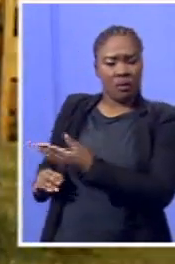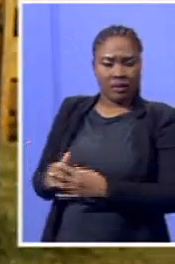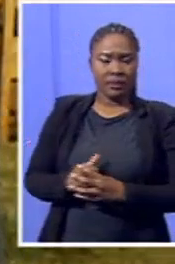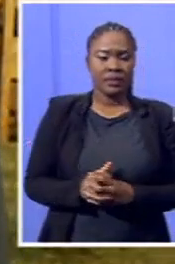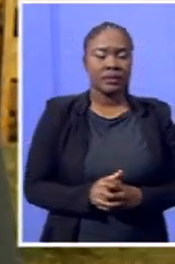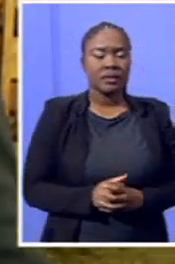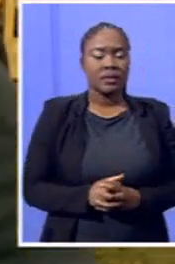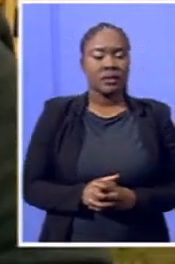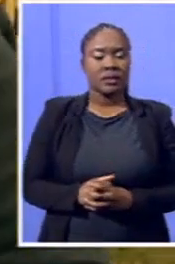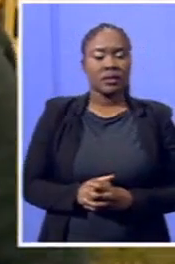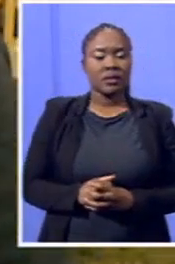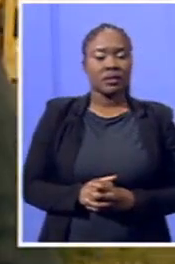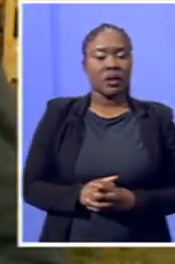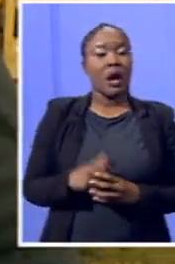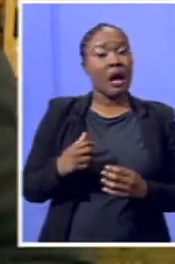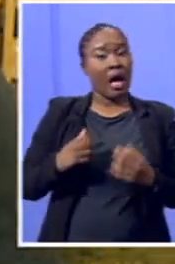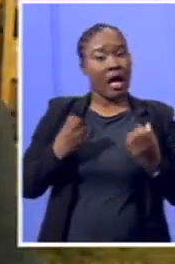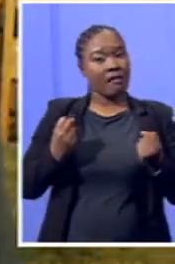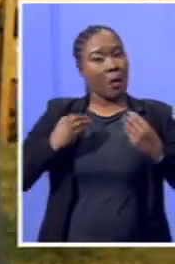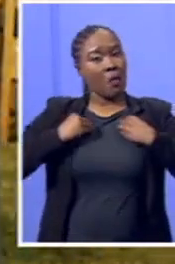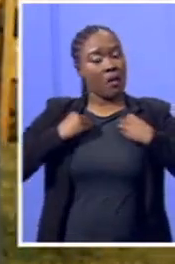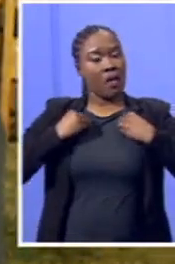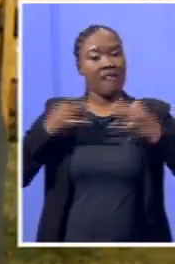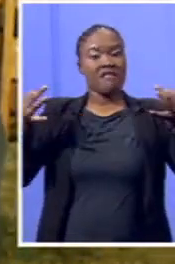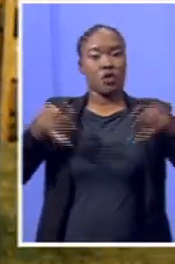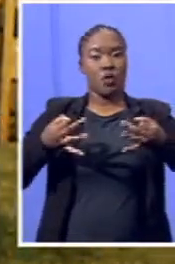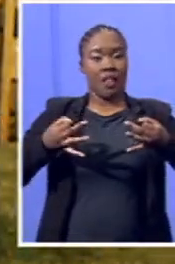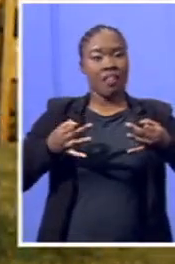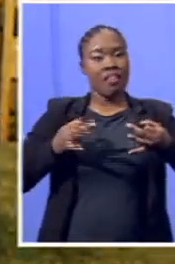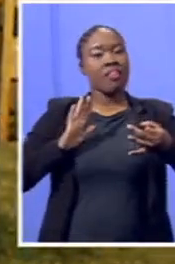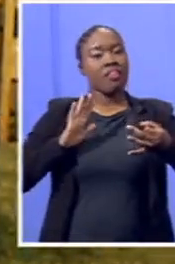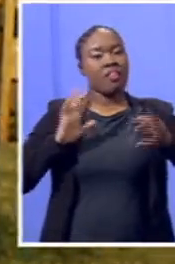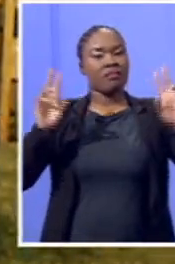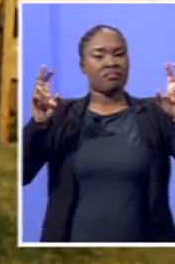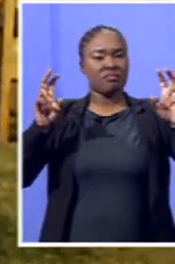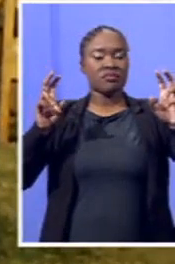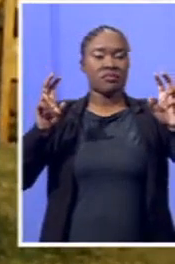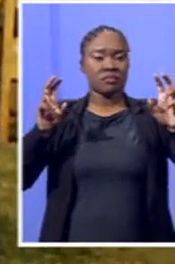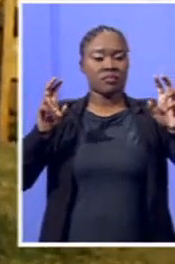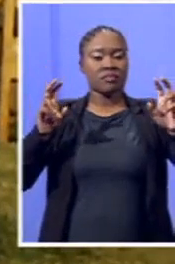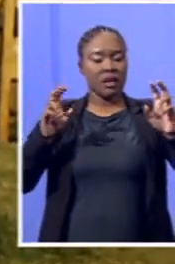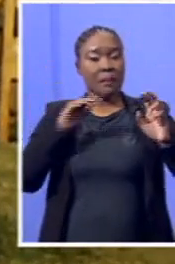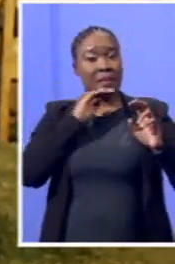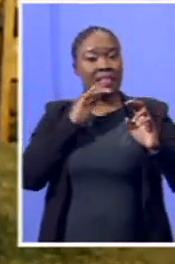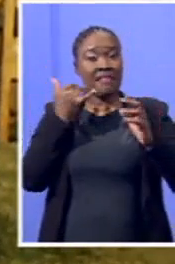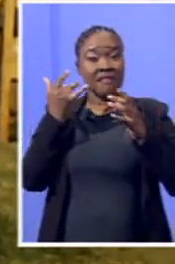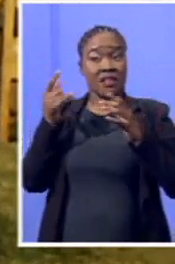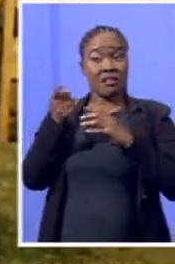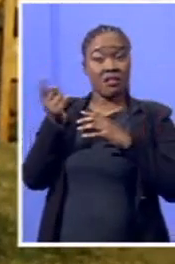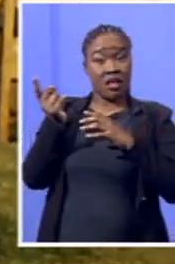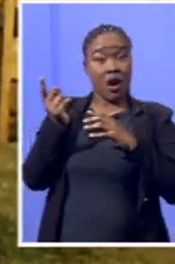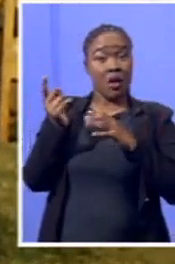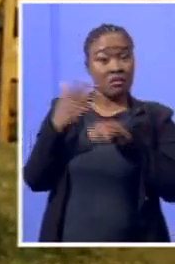We have our own burial society. We inform the relatives and take them home. But for those who are homeless, they are under